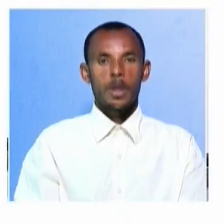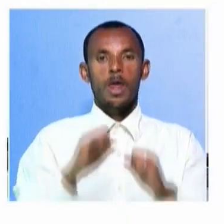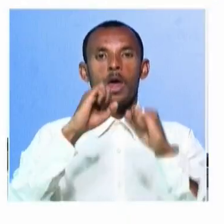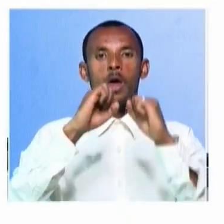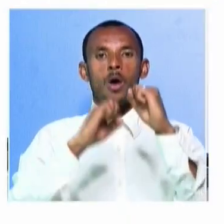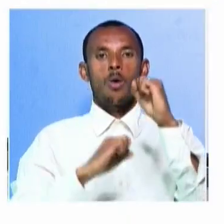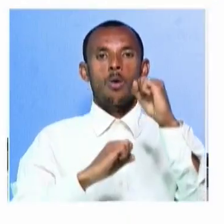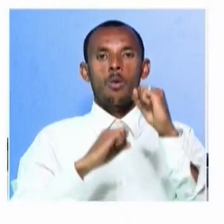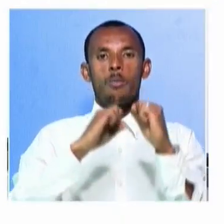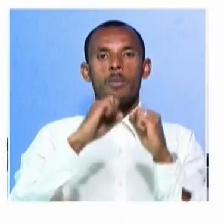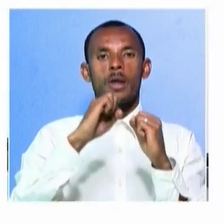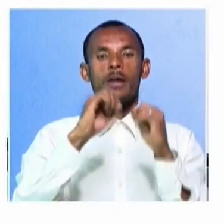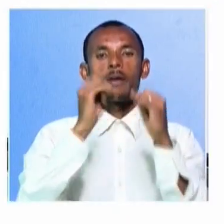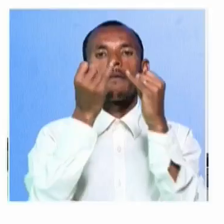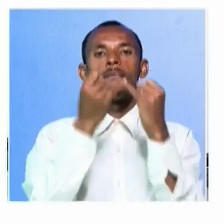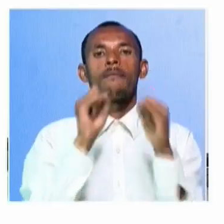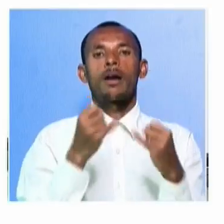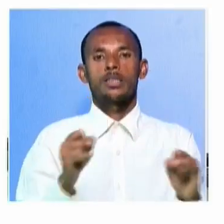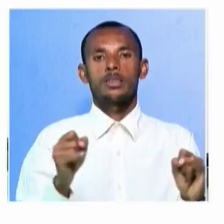Comparing fractions.